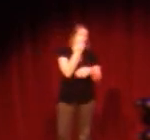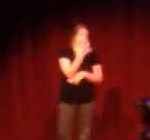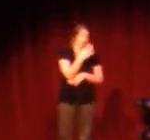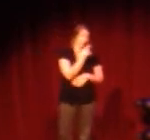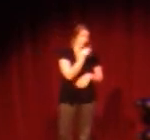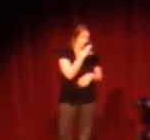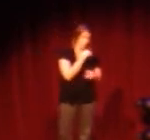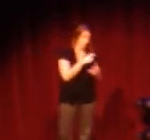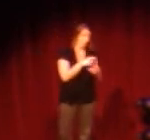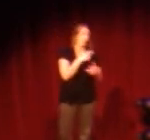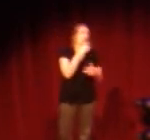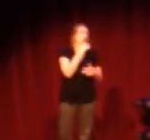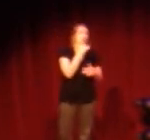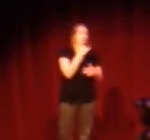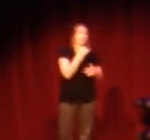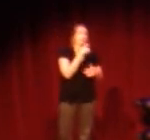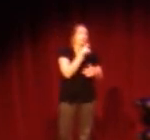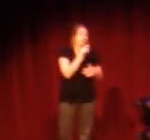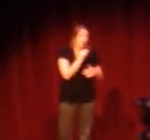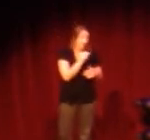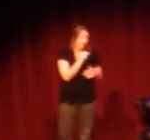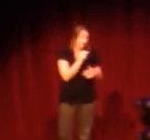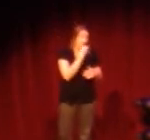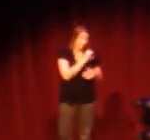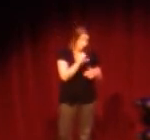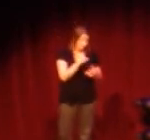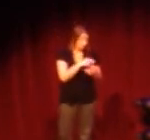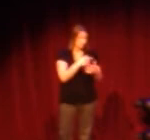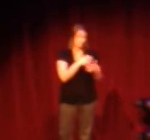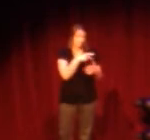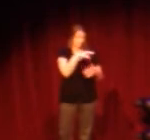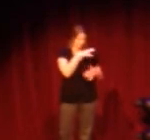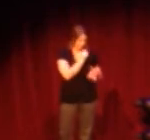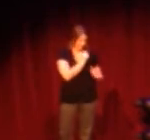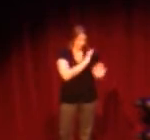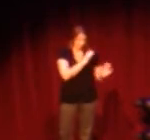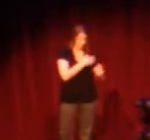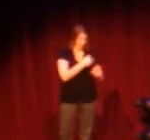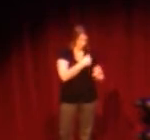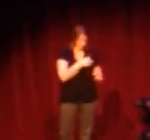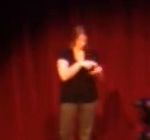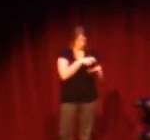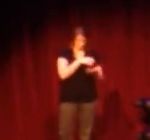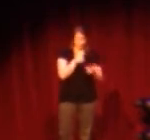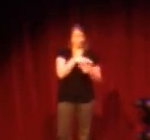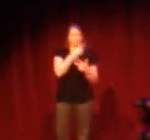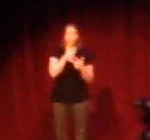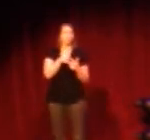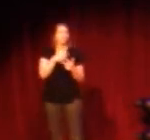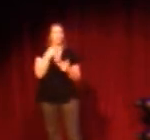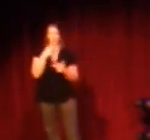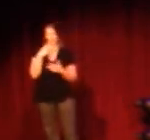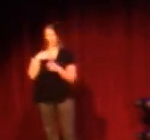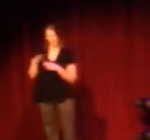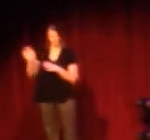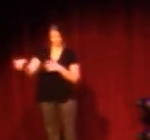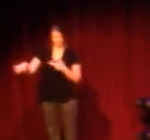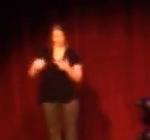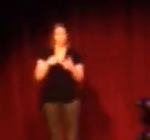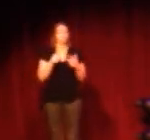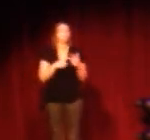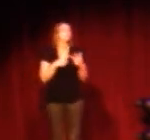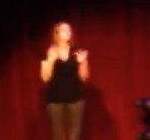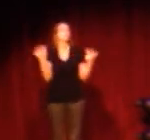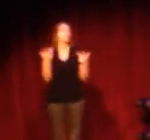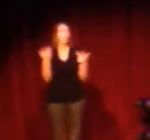before and the pizza, before breakfast. 2, vocal major thing. 3, where are you going? I'm literally about to hit like the big